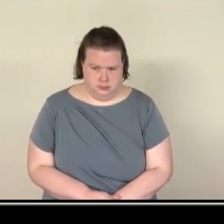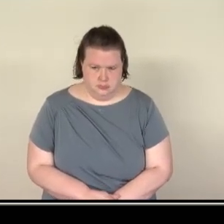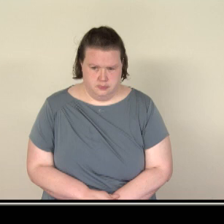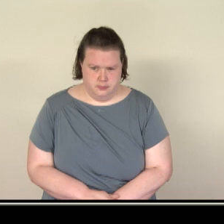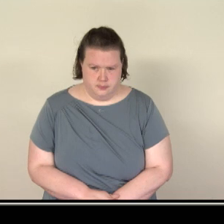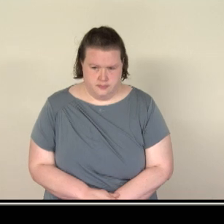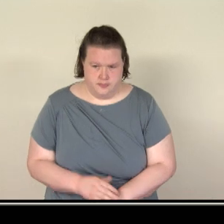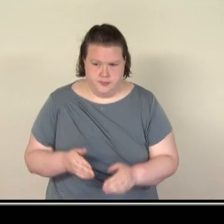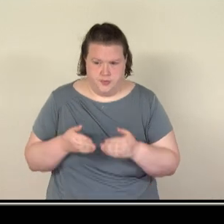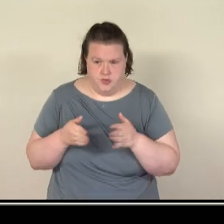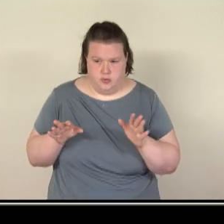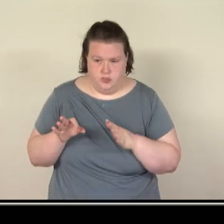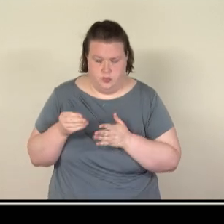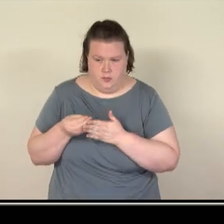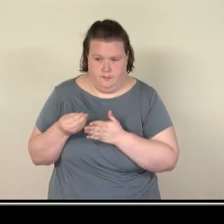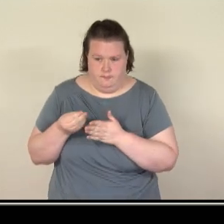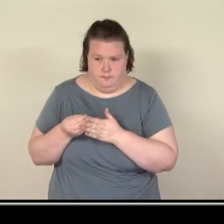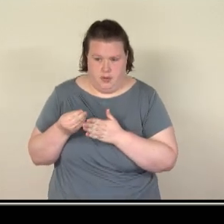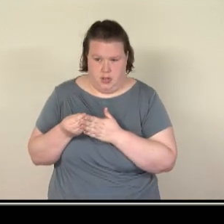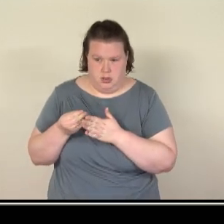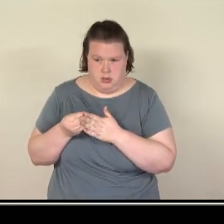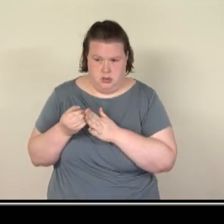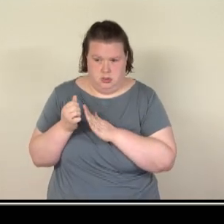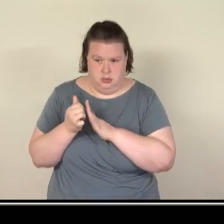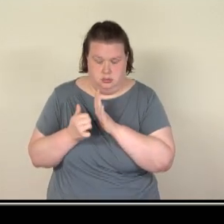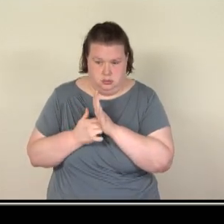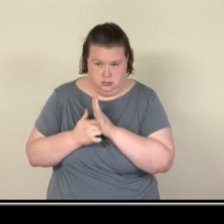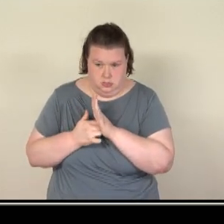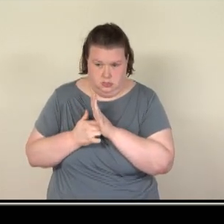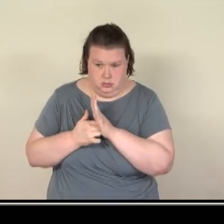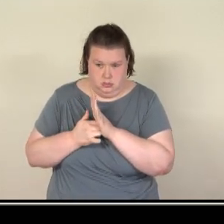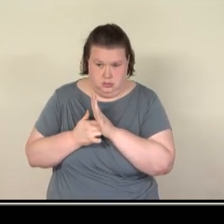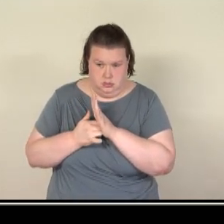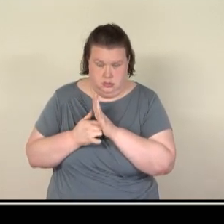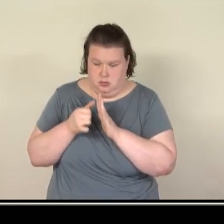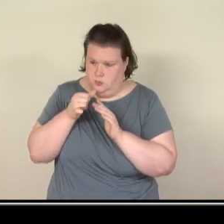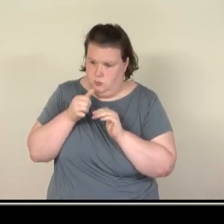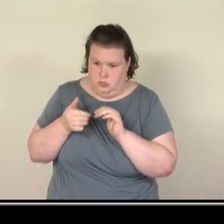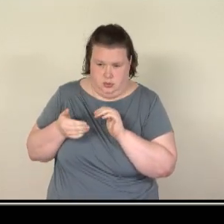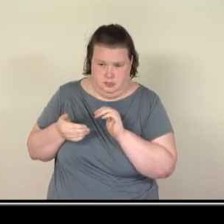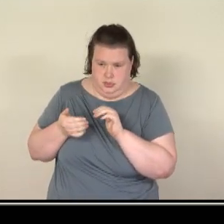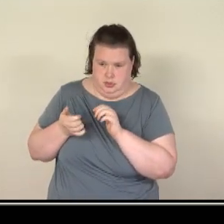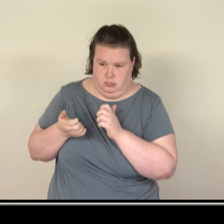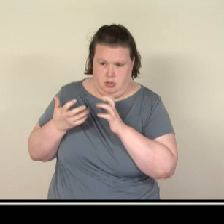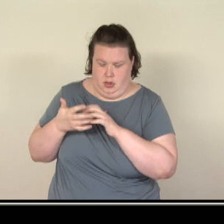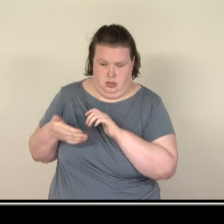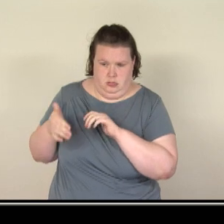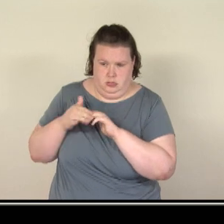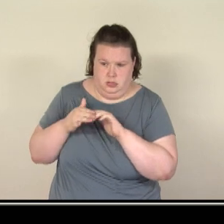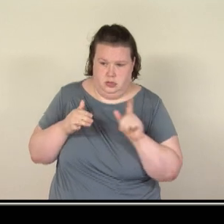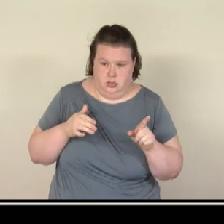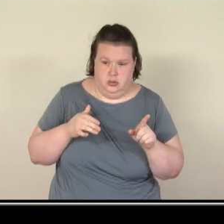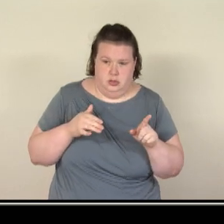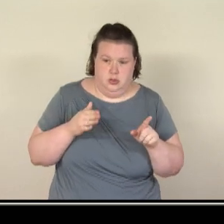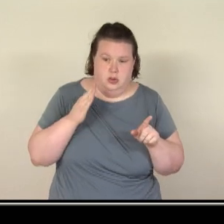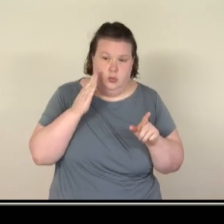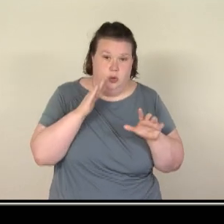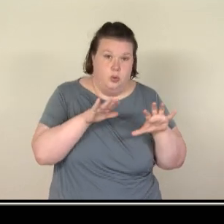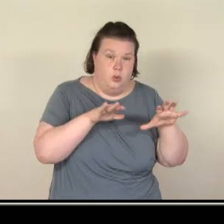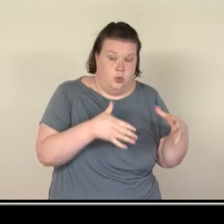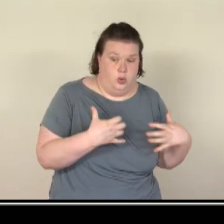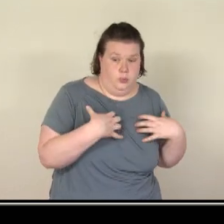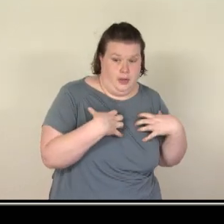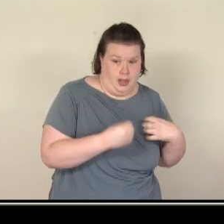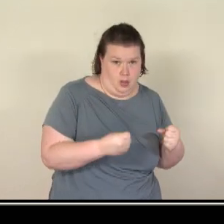fund. What we will be looking at will be some kind of salary increase, and we're looking at group health right now.